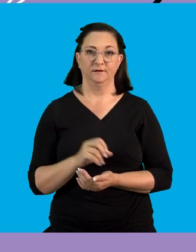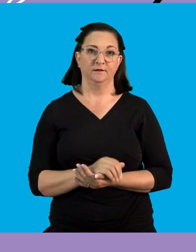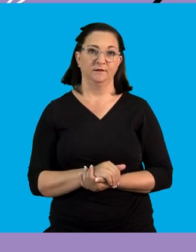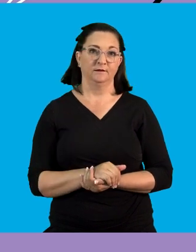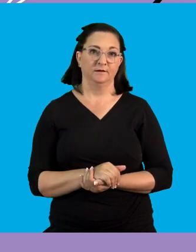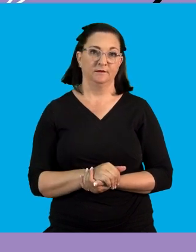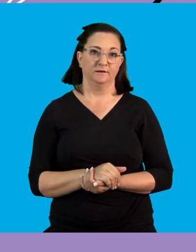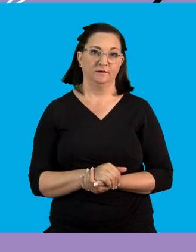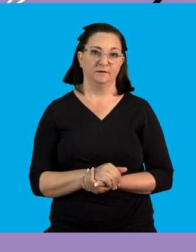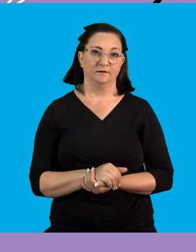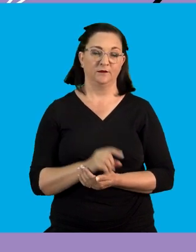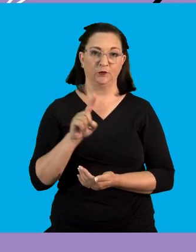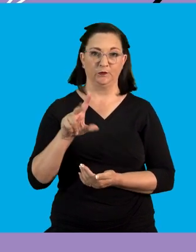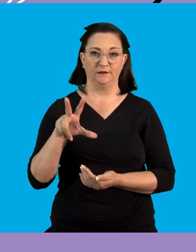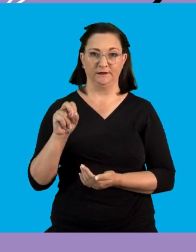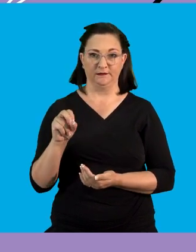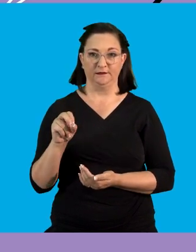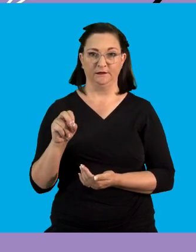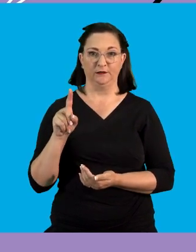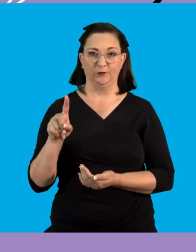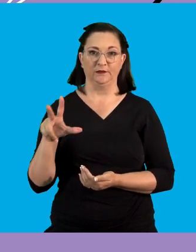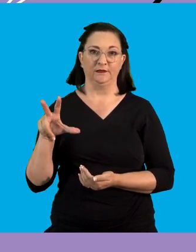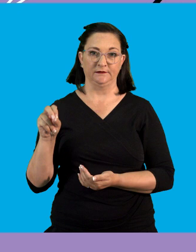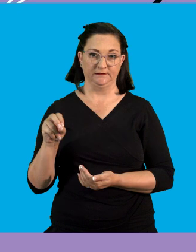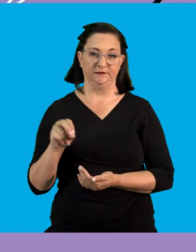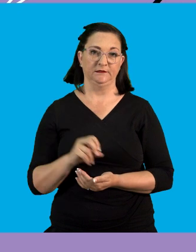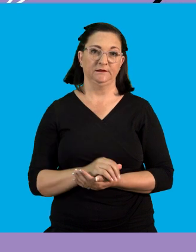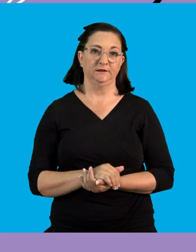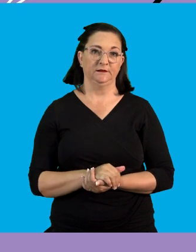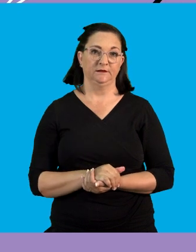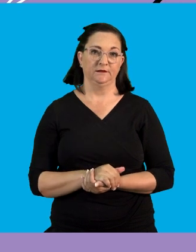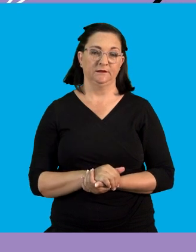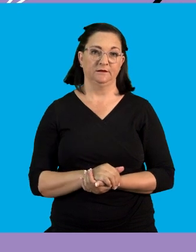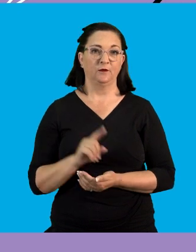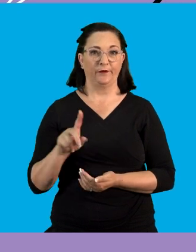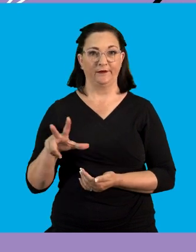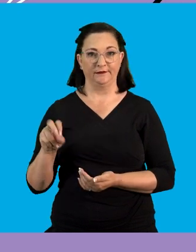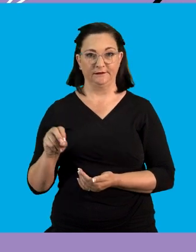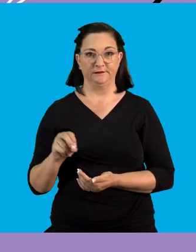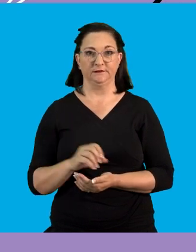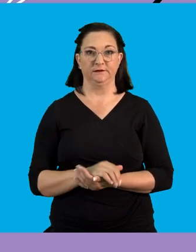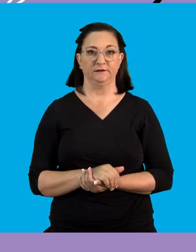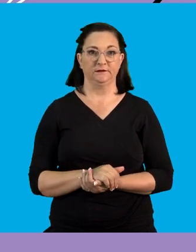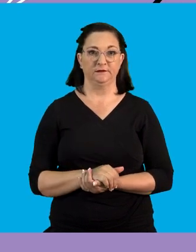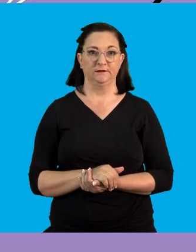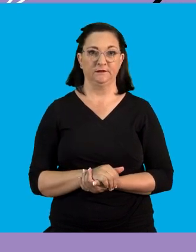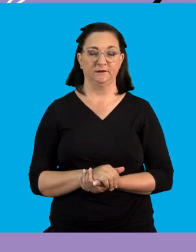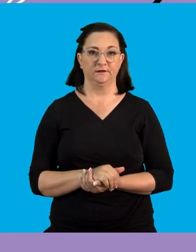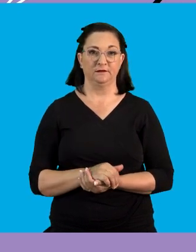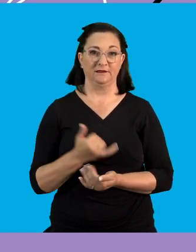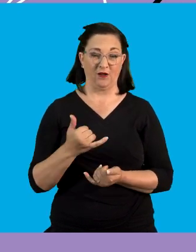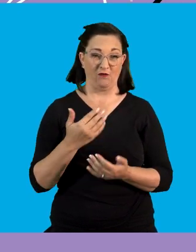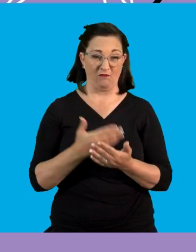have 180, 180 degrees, we have 180 degrees, 180